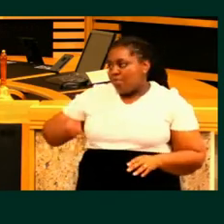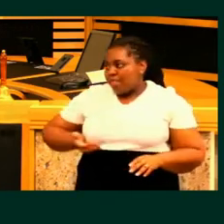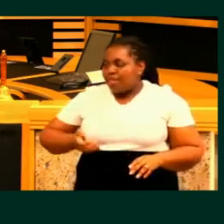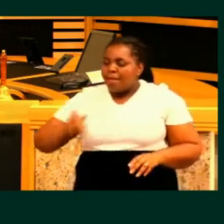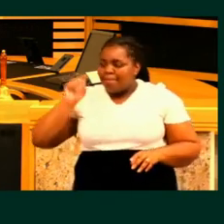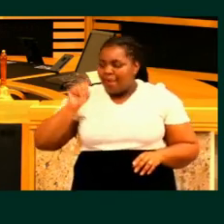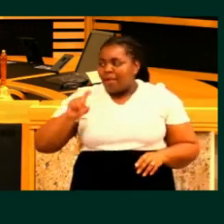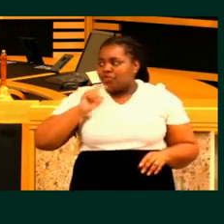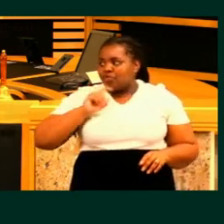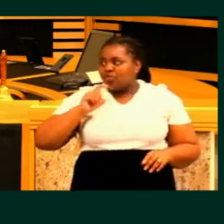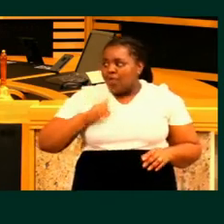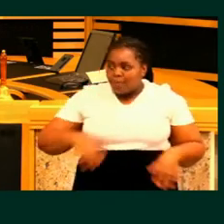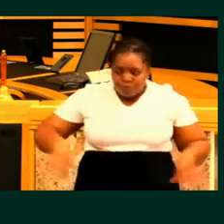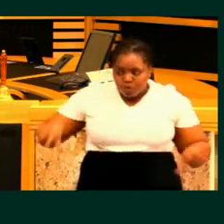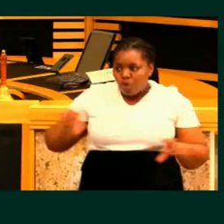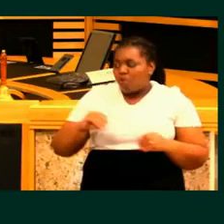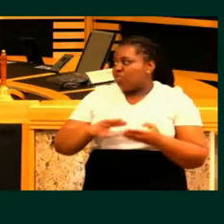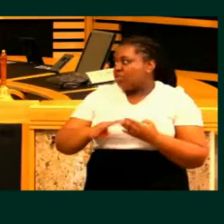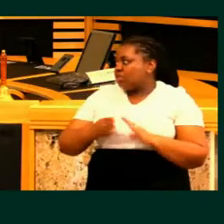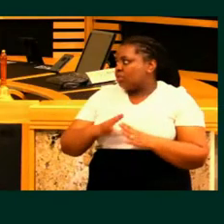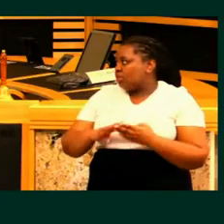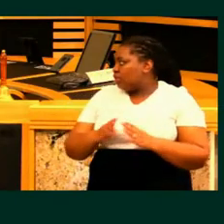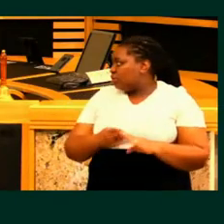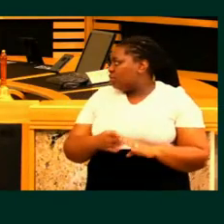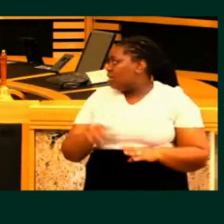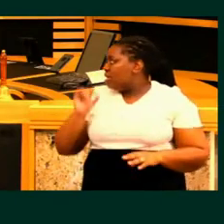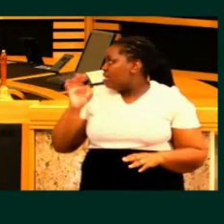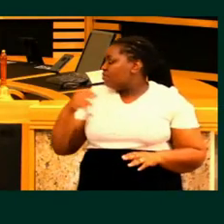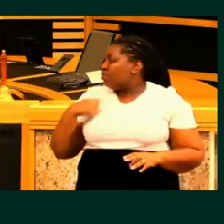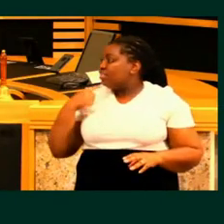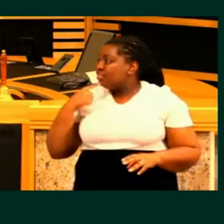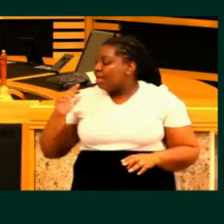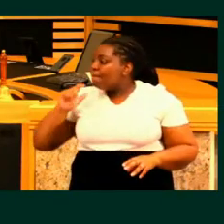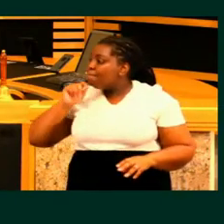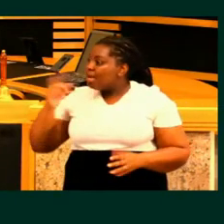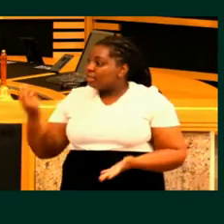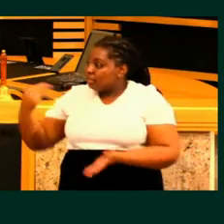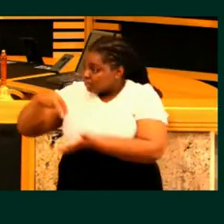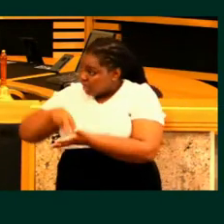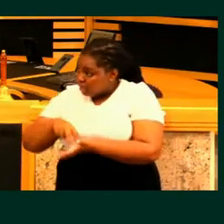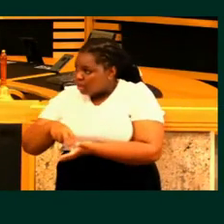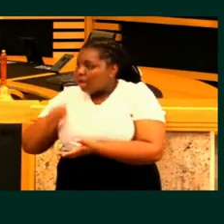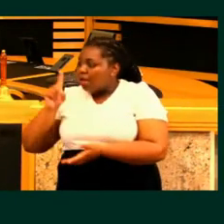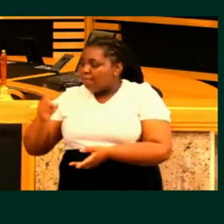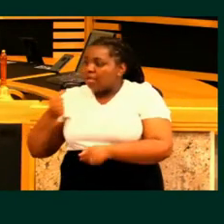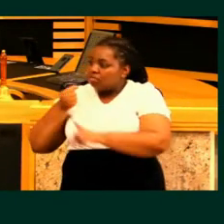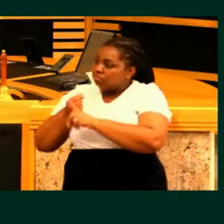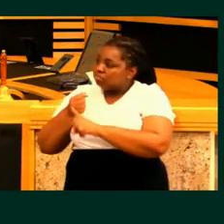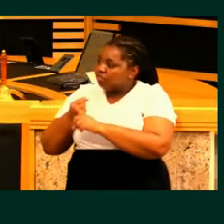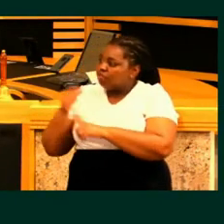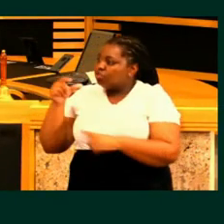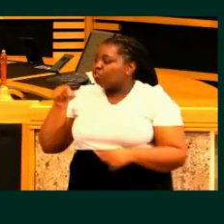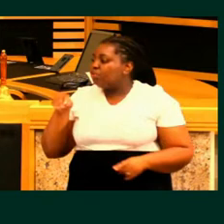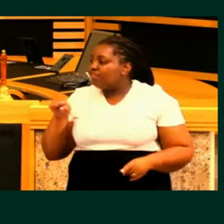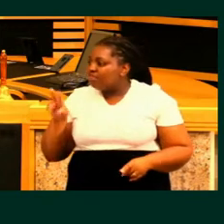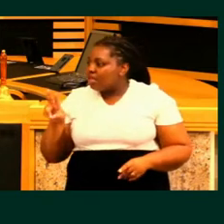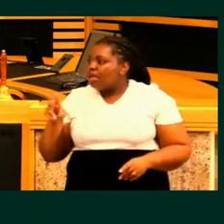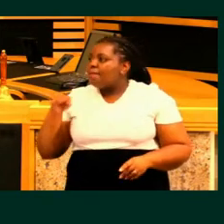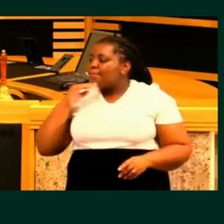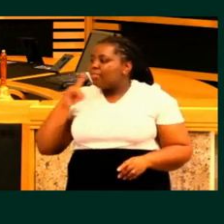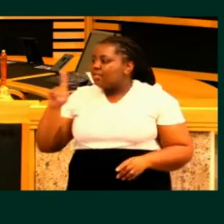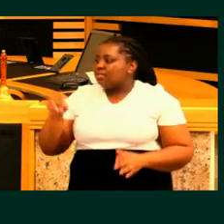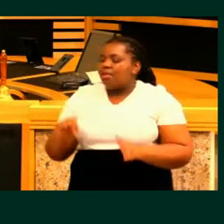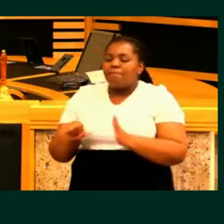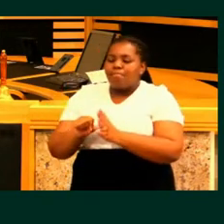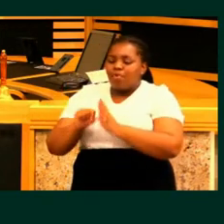must use a whole of society's approach if we say men should stand up and be counted in the fight against npv then it would be important